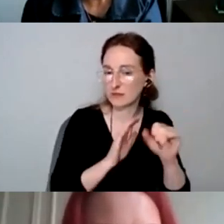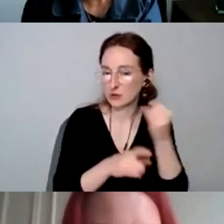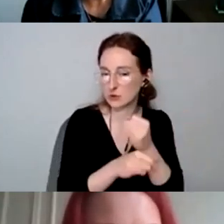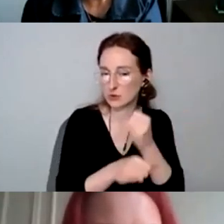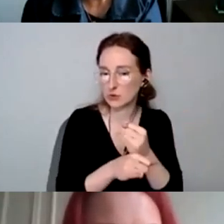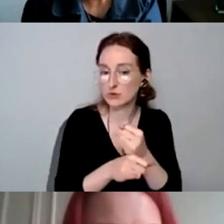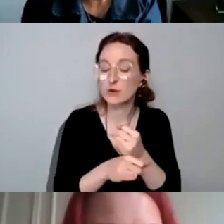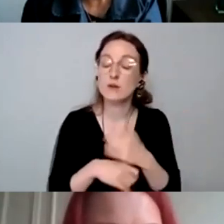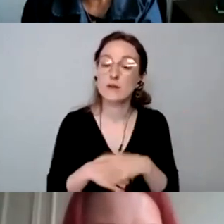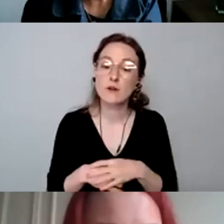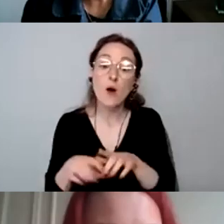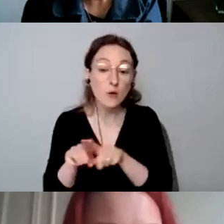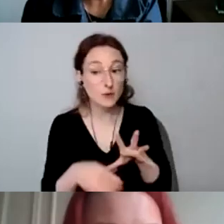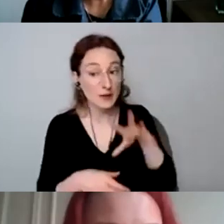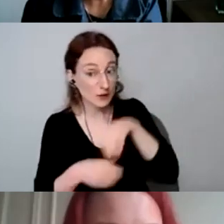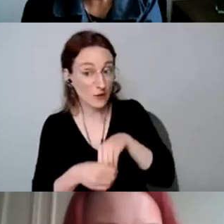inclusion culture will